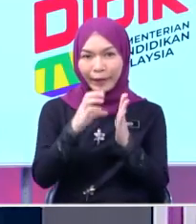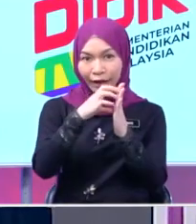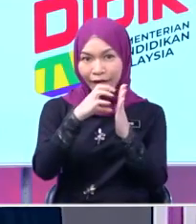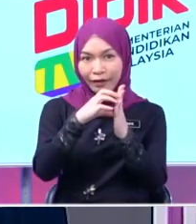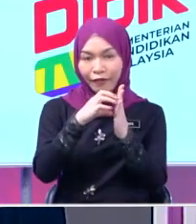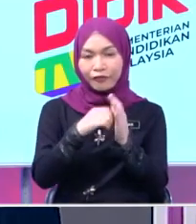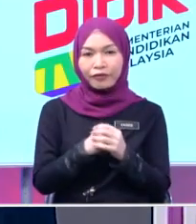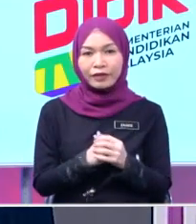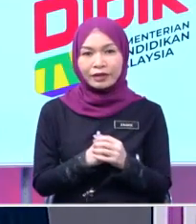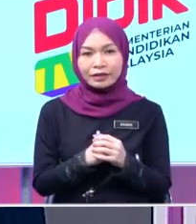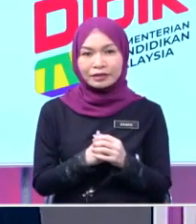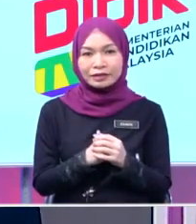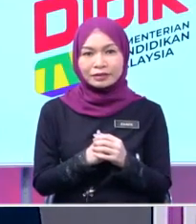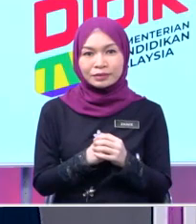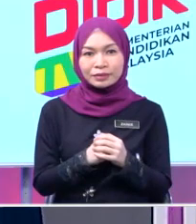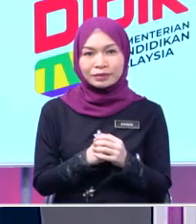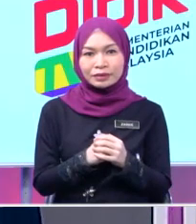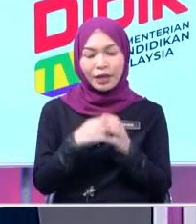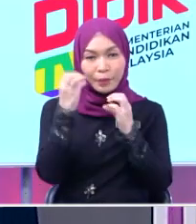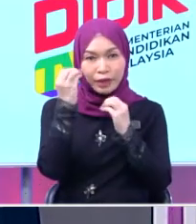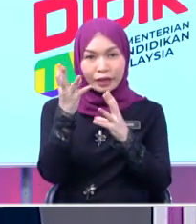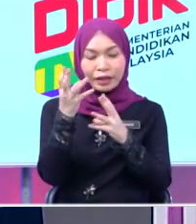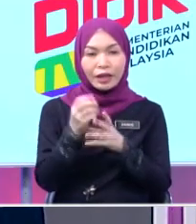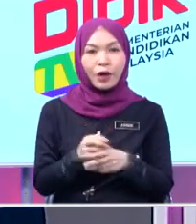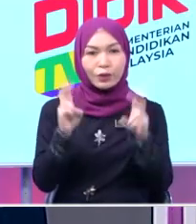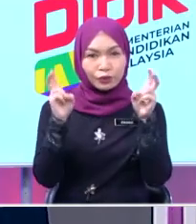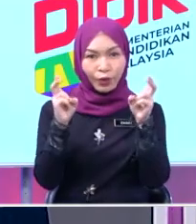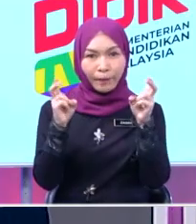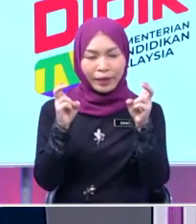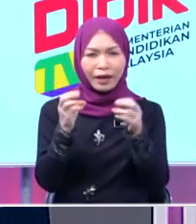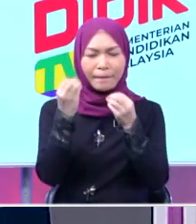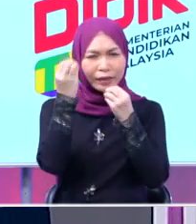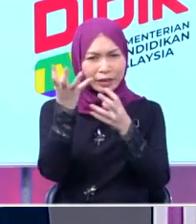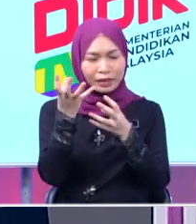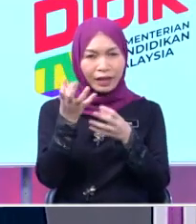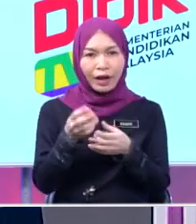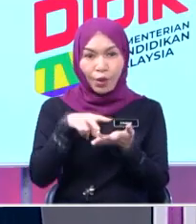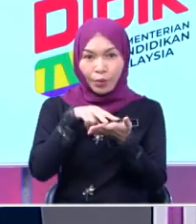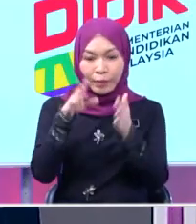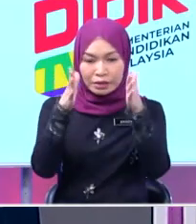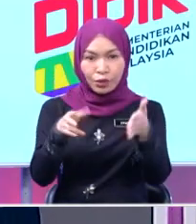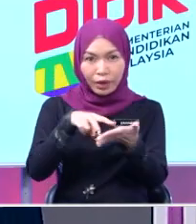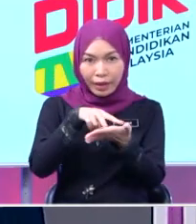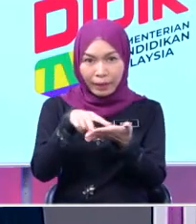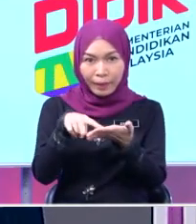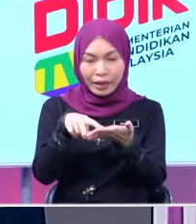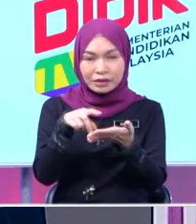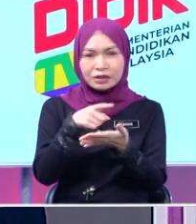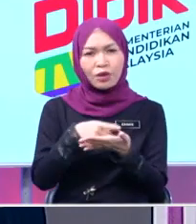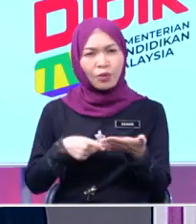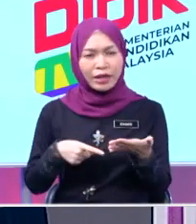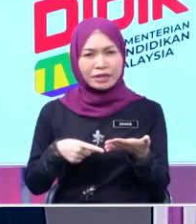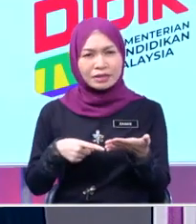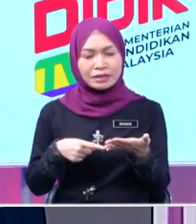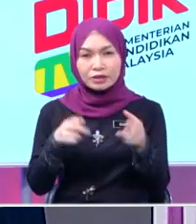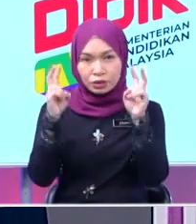topic, and telling the reader what your opinion is about it. And you have to make sure